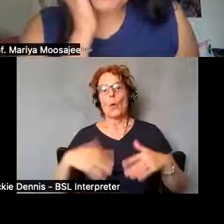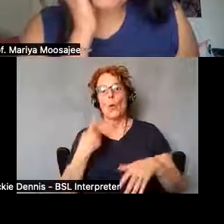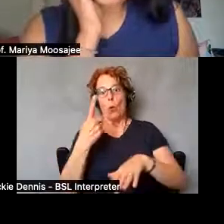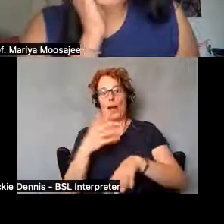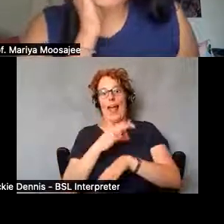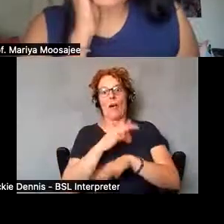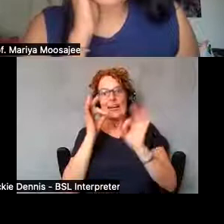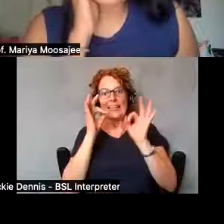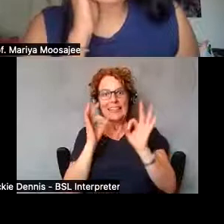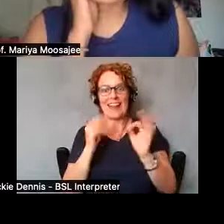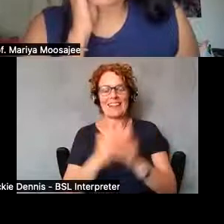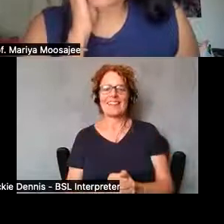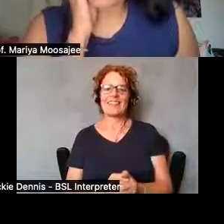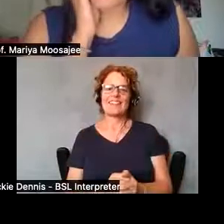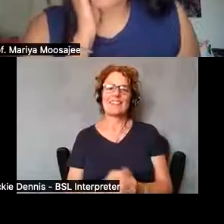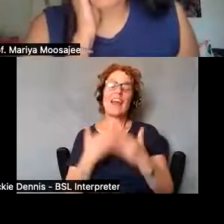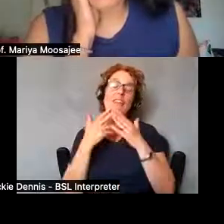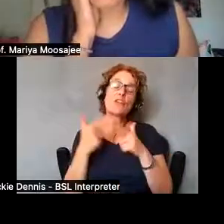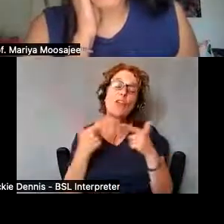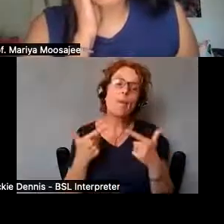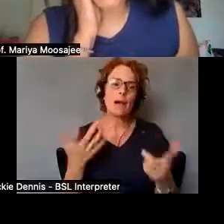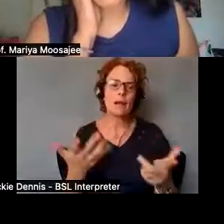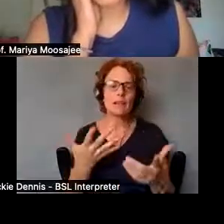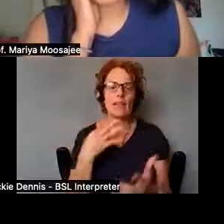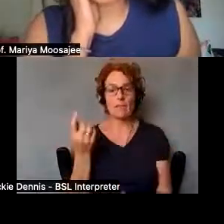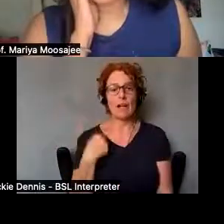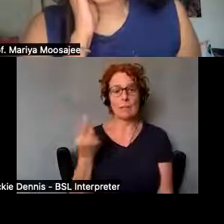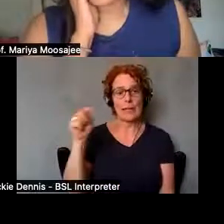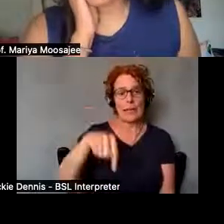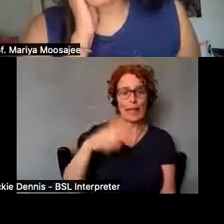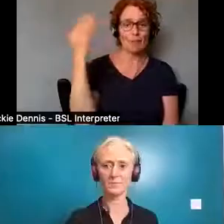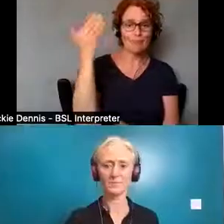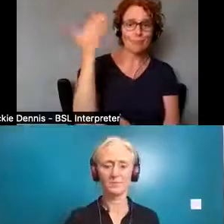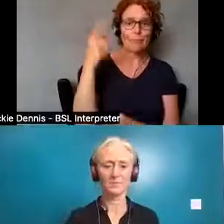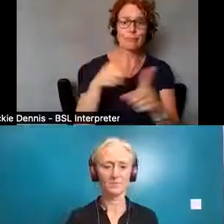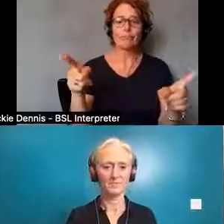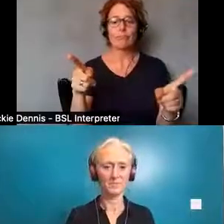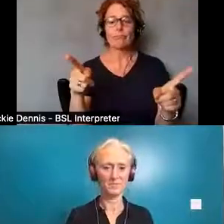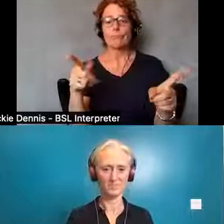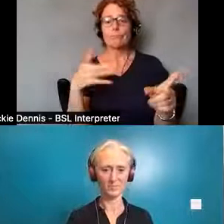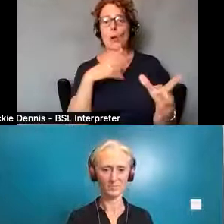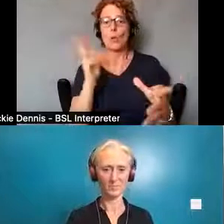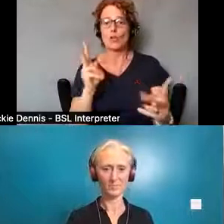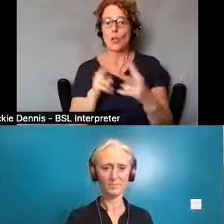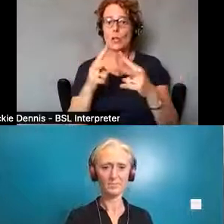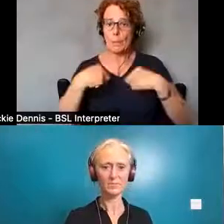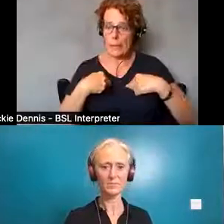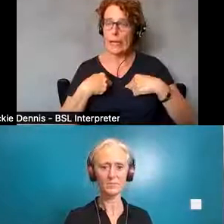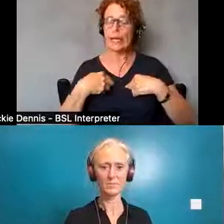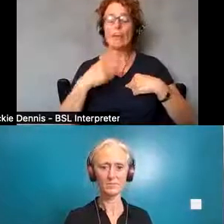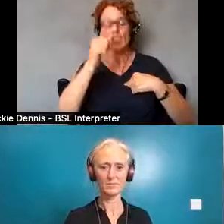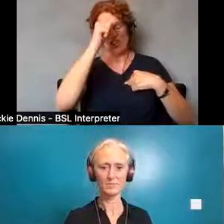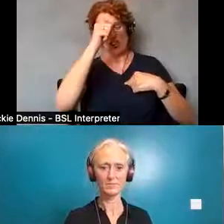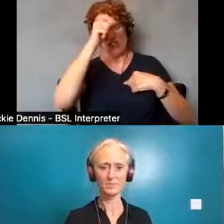we go. Just to say thank you so much for inviting me to speak. If any of you want to get in touch, you have my email